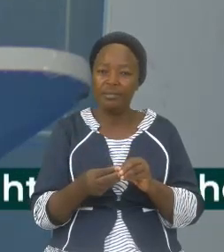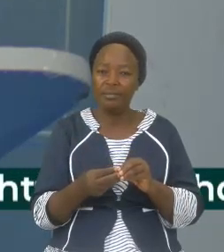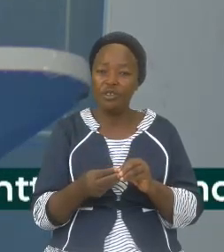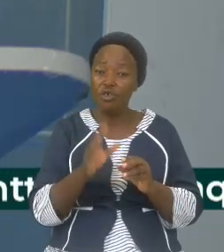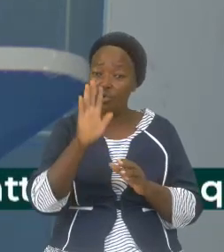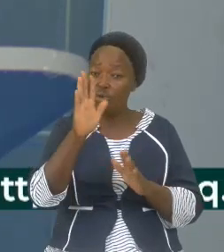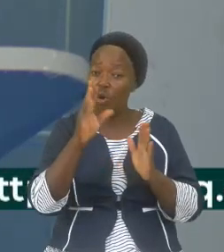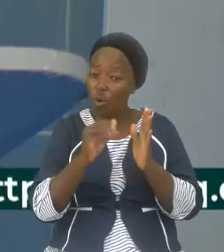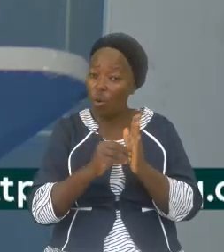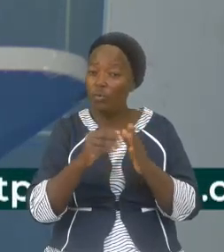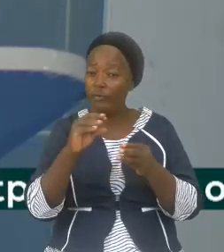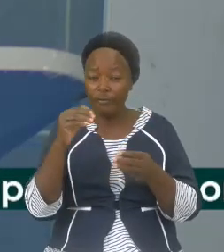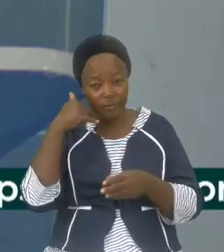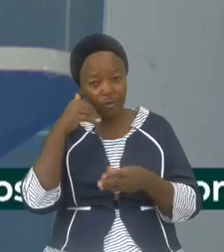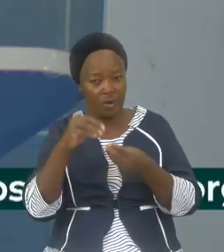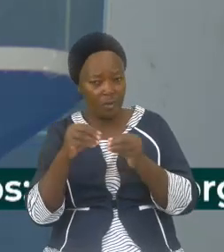Because now,